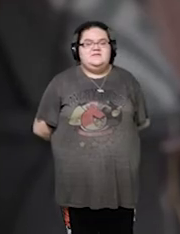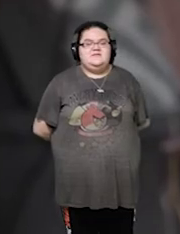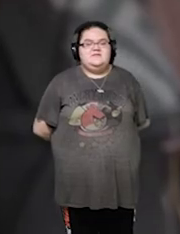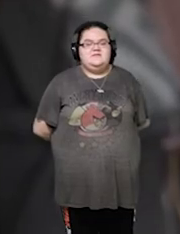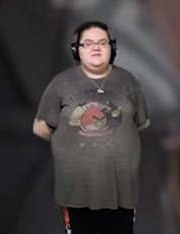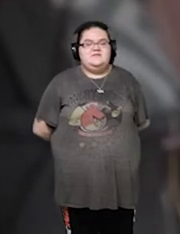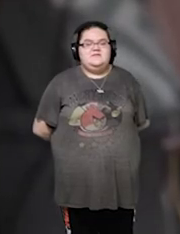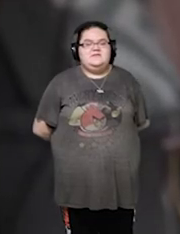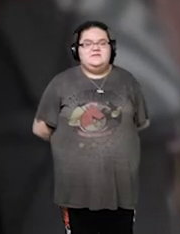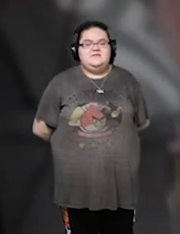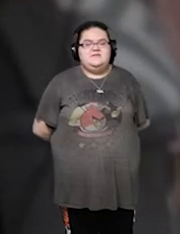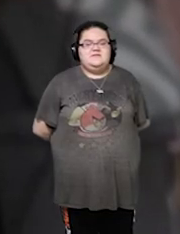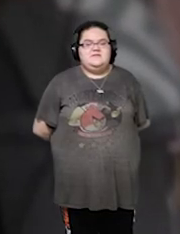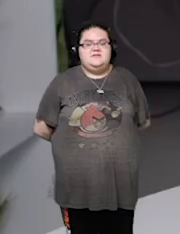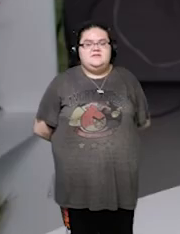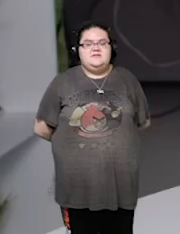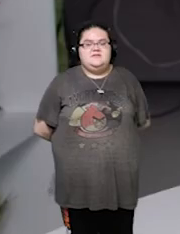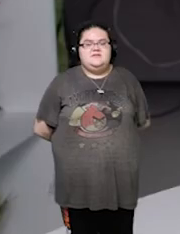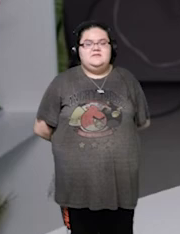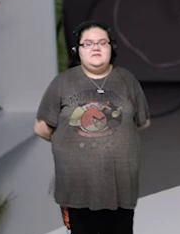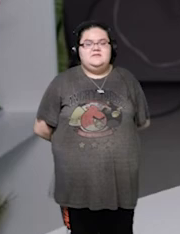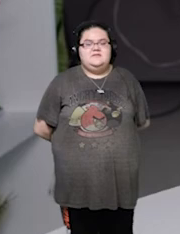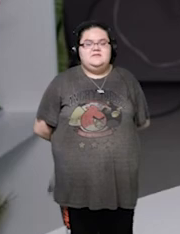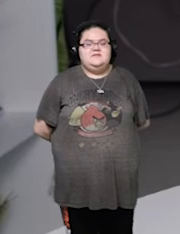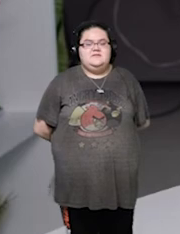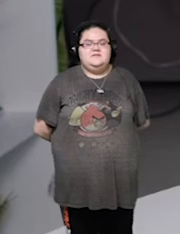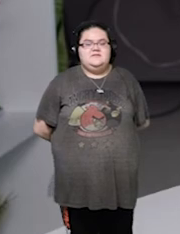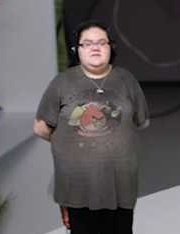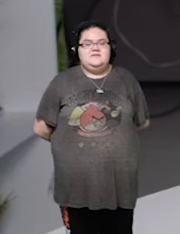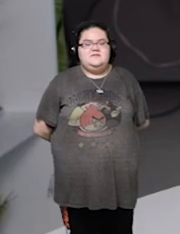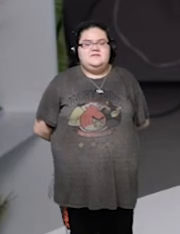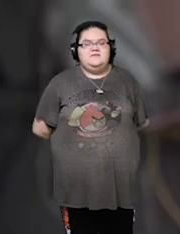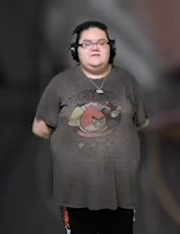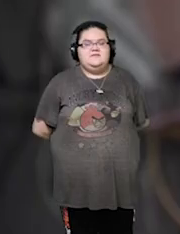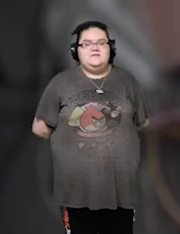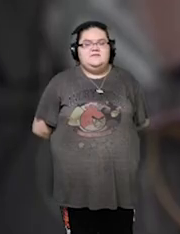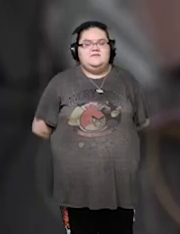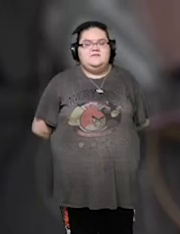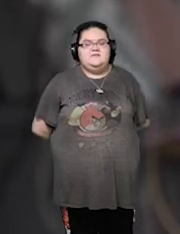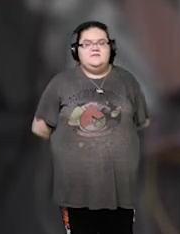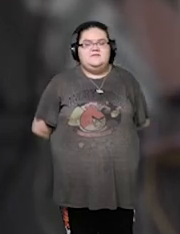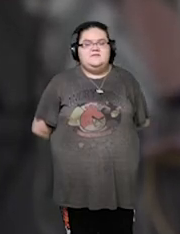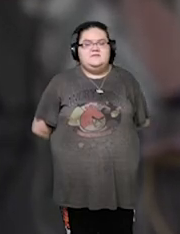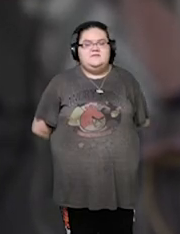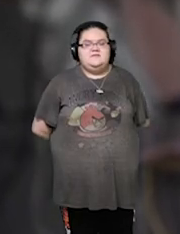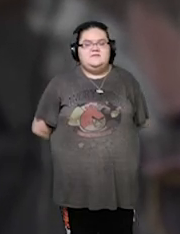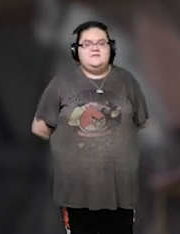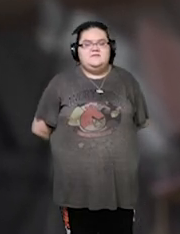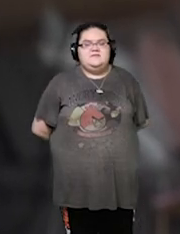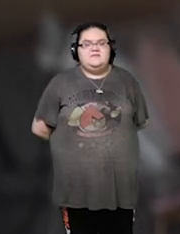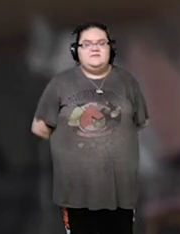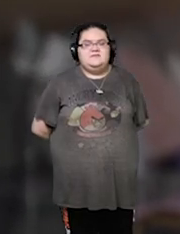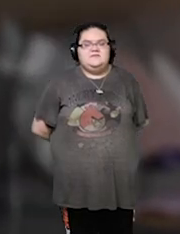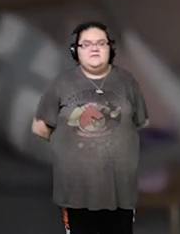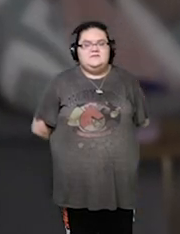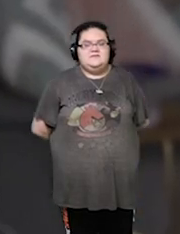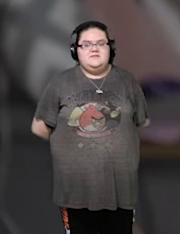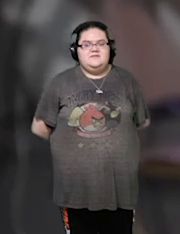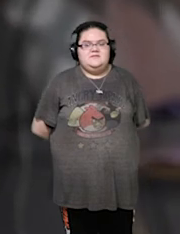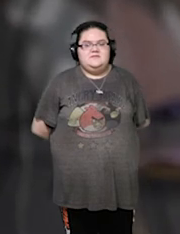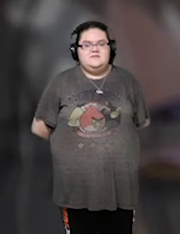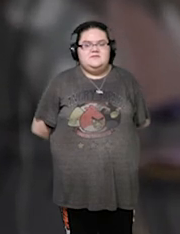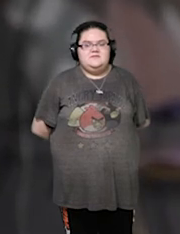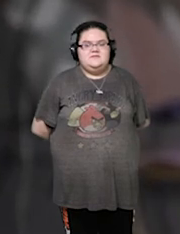rough edge here. This one's thicker. That way, it wouldn't even help me. Is there a brand on them? Fuck it. This one's more expensive. This is this